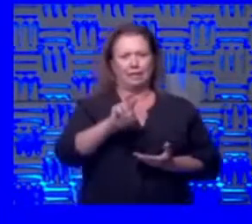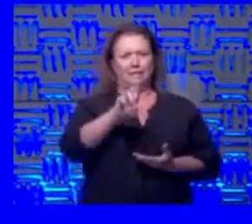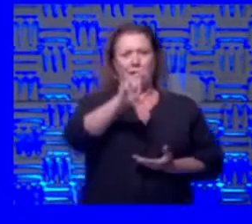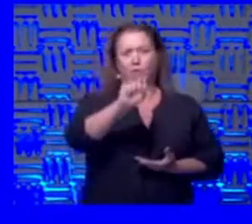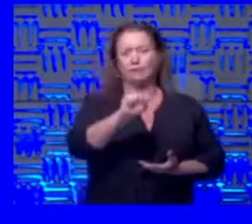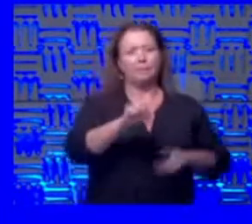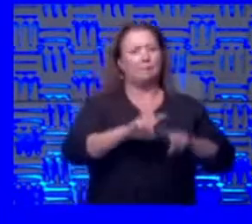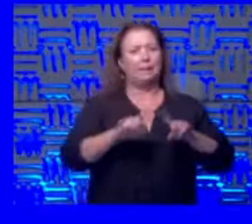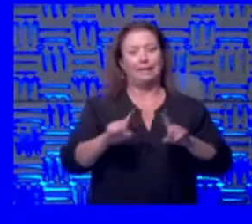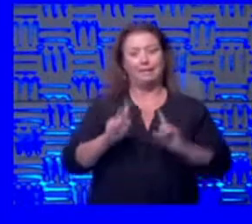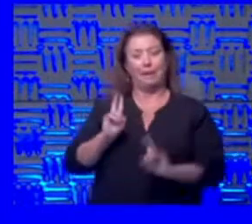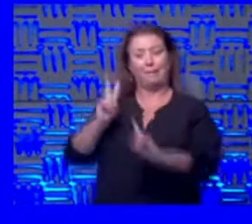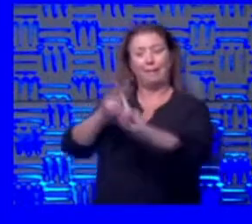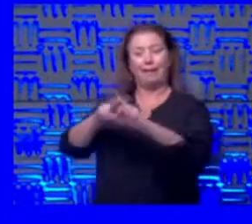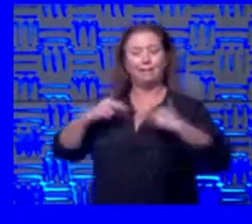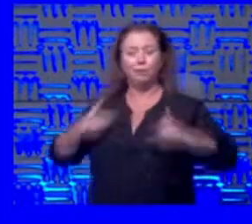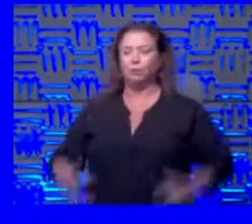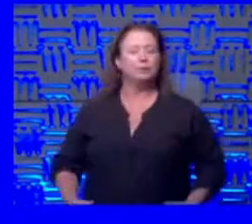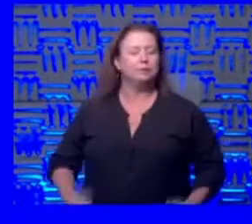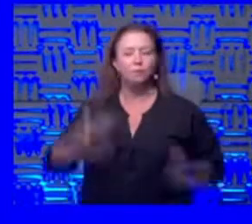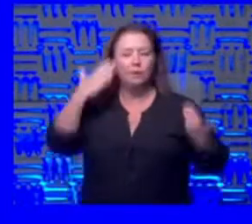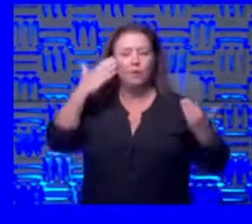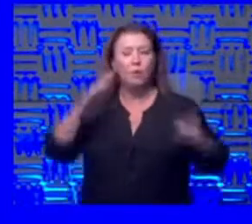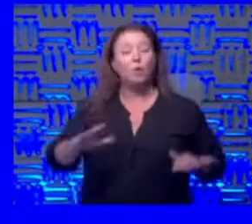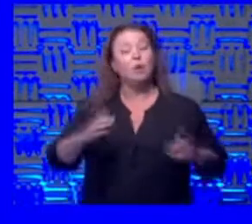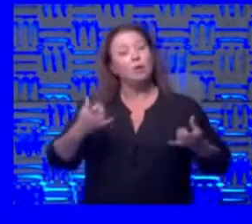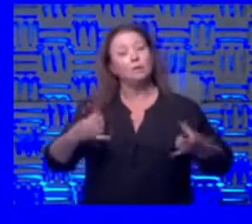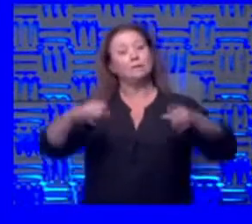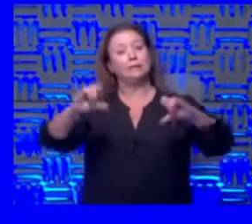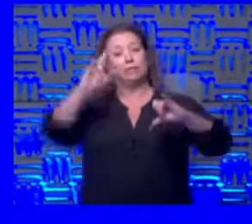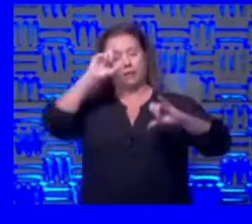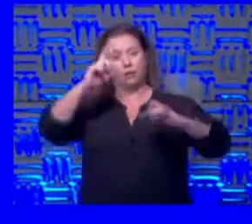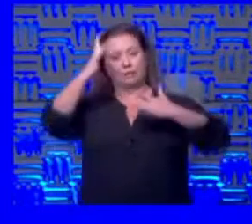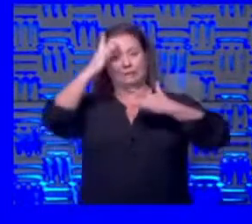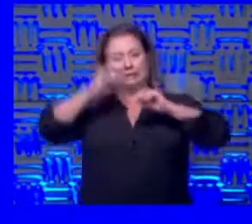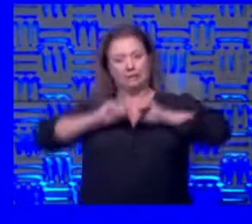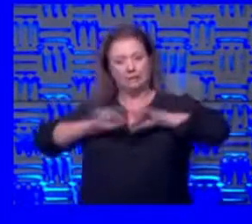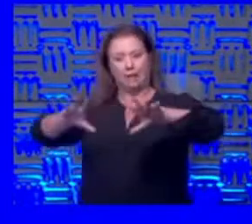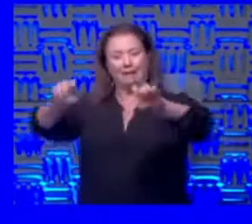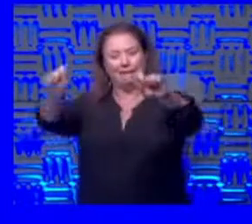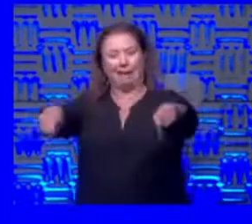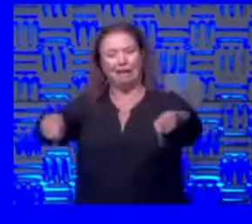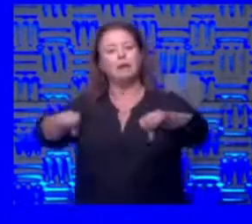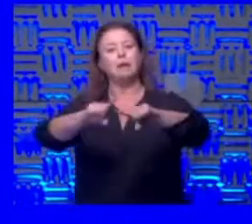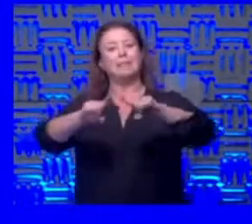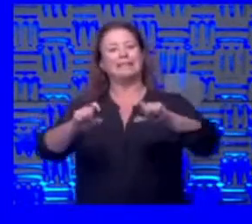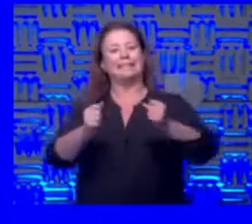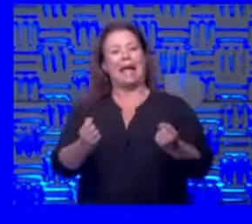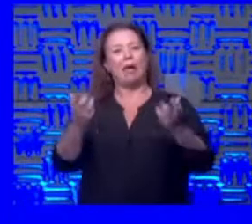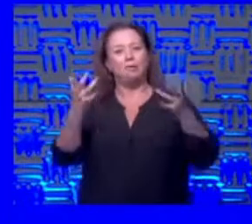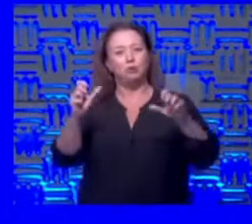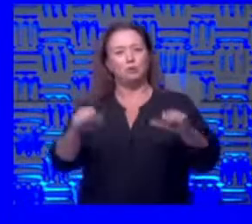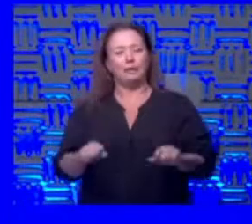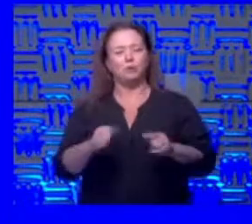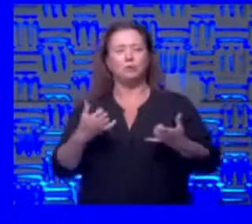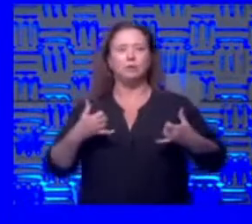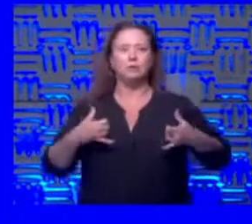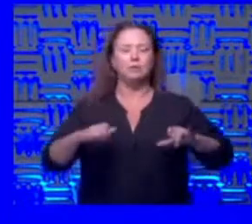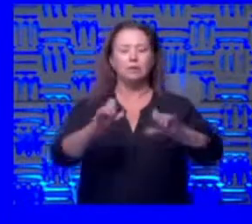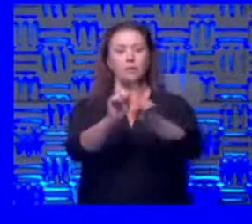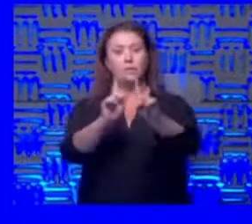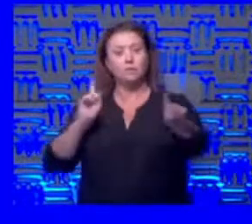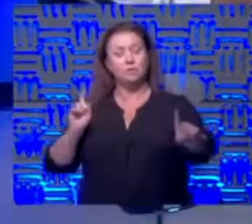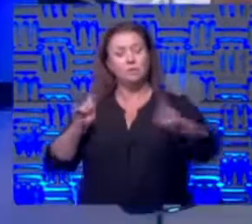again, we don't know how that applies to humans. So we still think you are contagious. It's just a matter of how much. So continue to physical distance, continue to